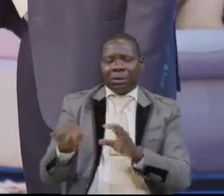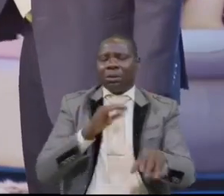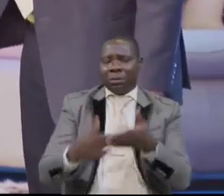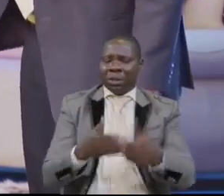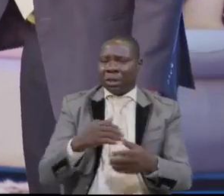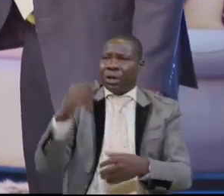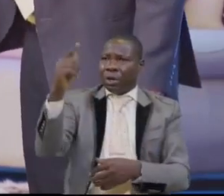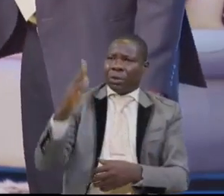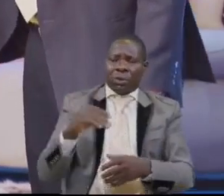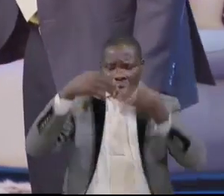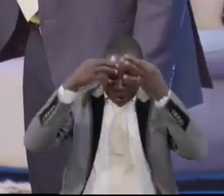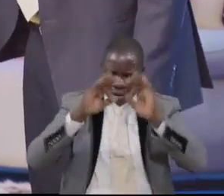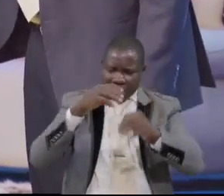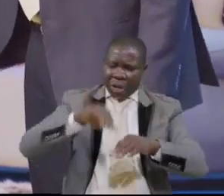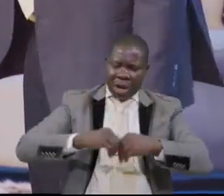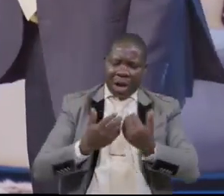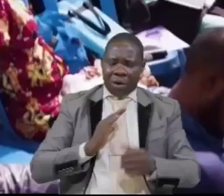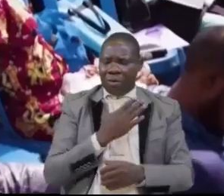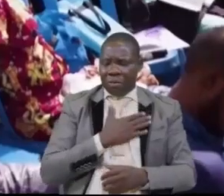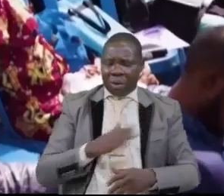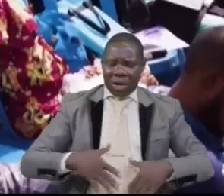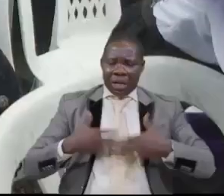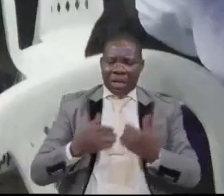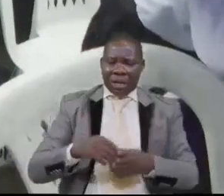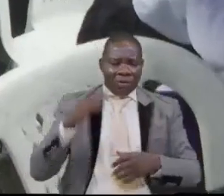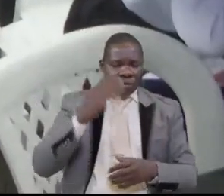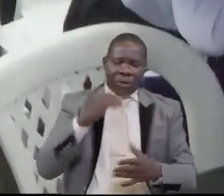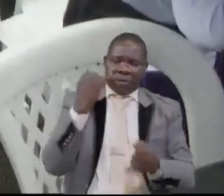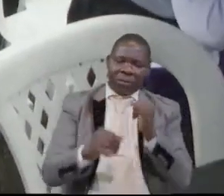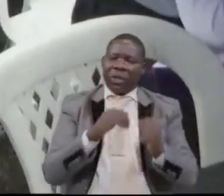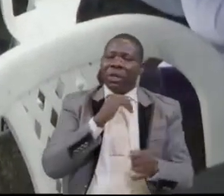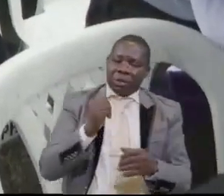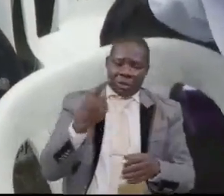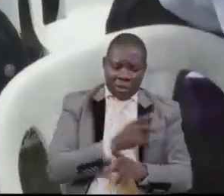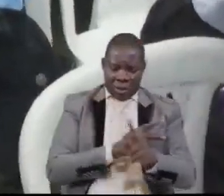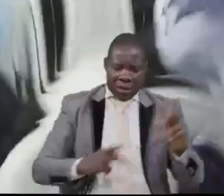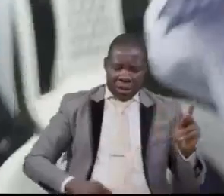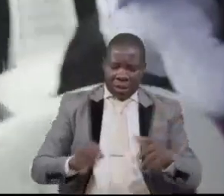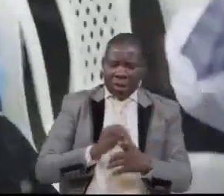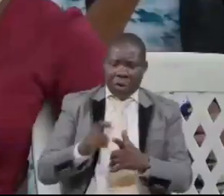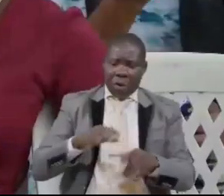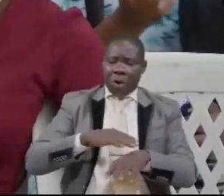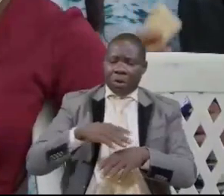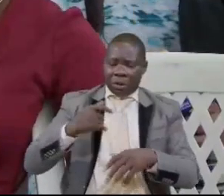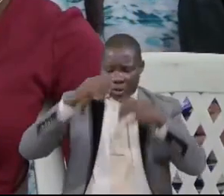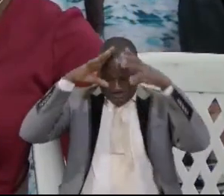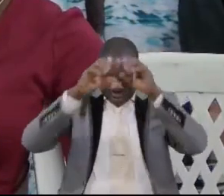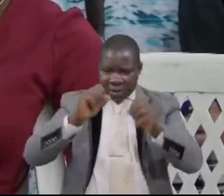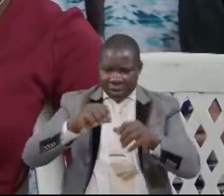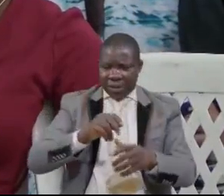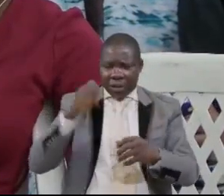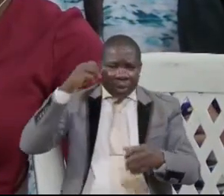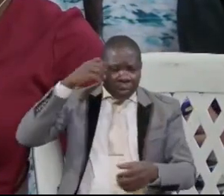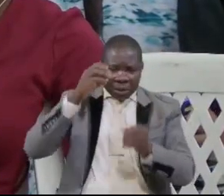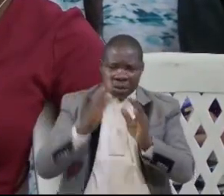neither Cyrus or Darius not The Magicians not the astrologers not the presidents will determine the age of my